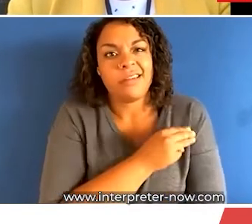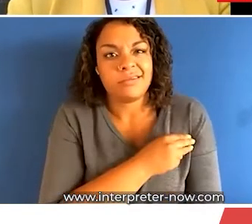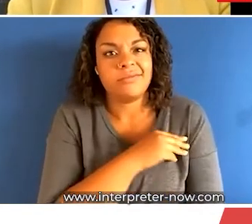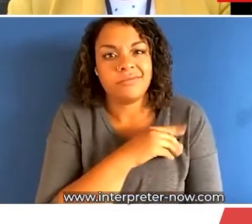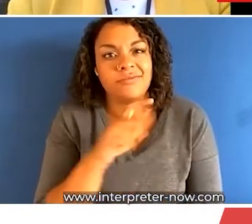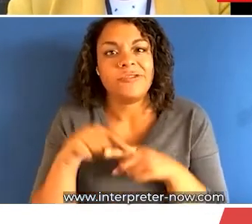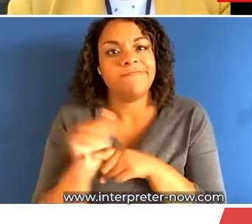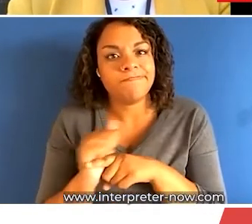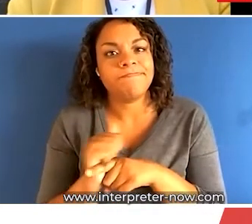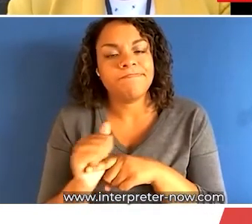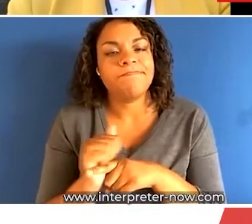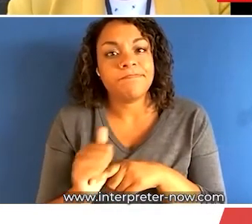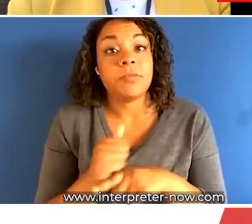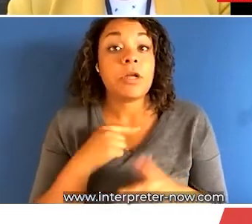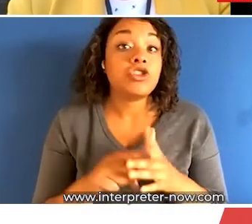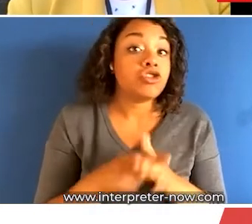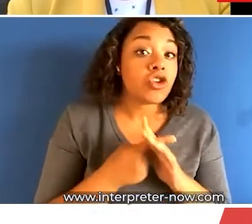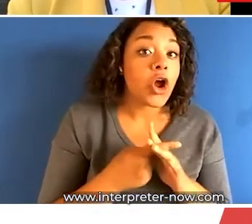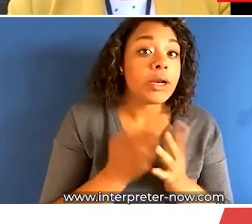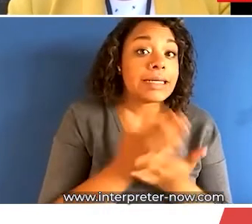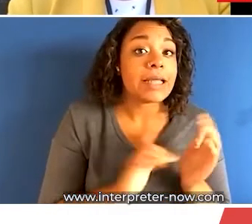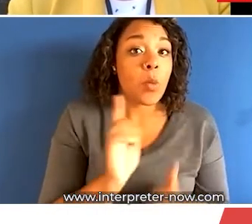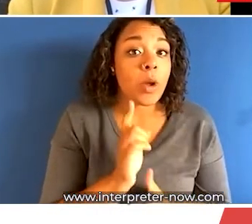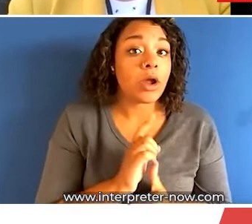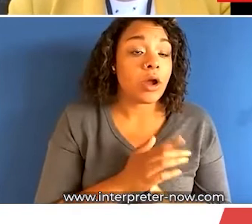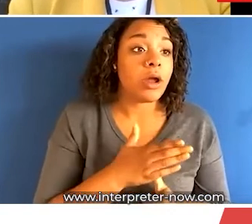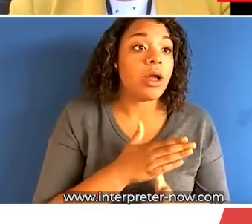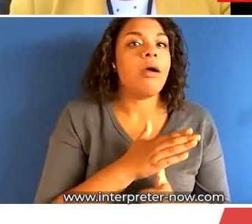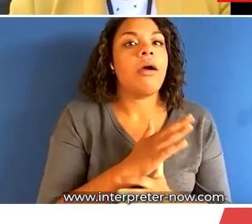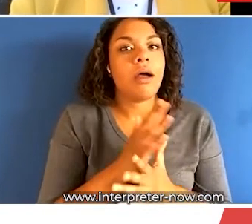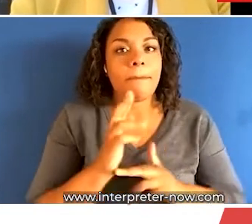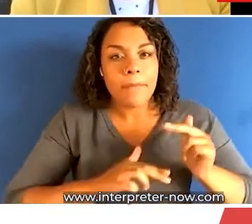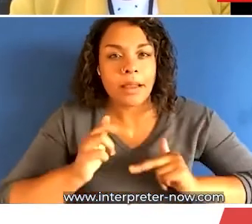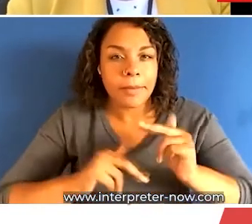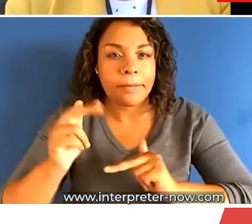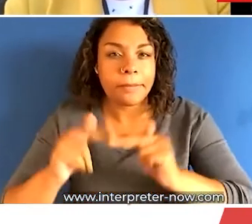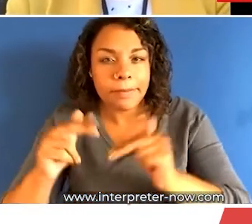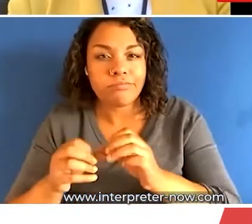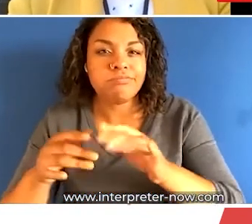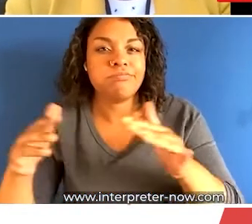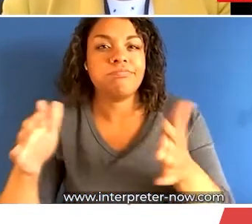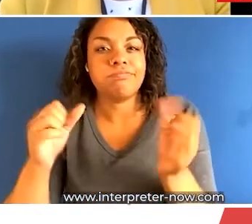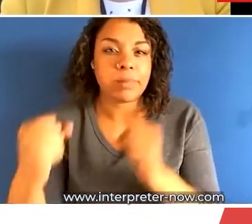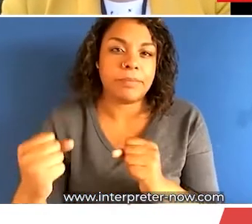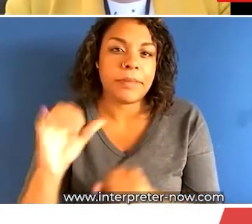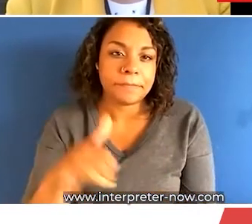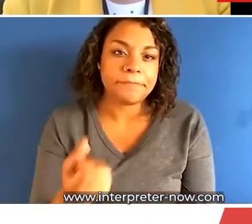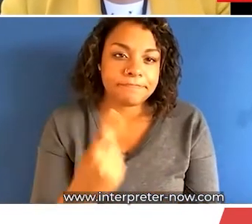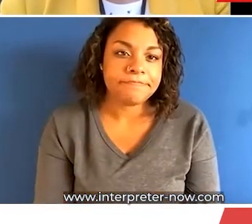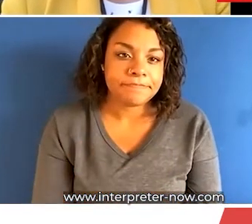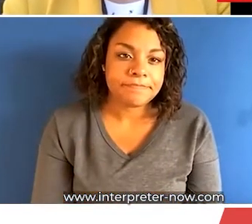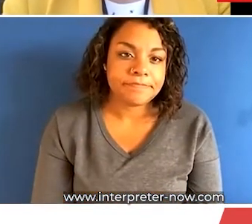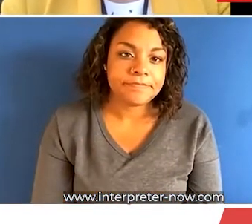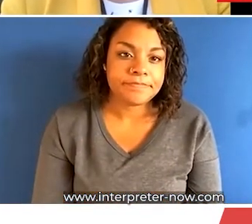and we start somewhere. And then we continue to build that muscle, and it grows and it grows and it grows. And we become very muscular, right, as